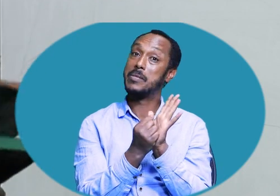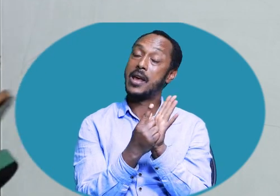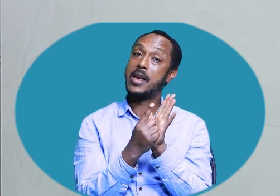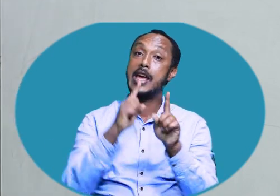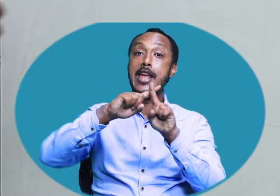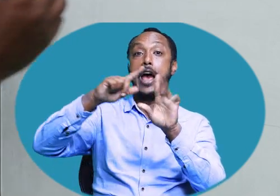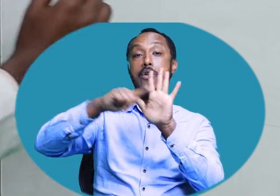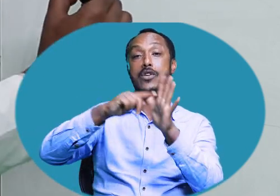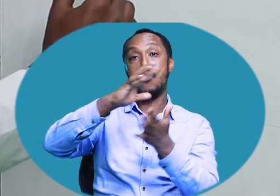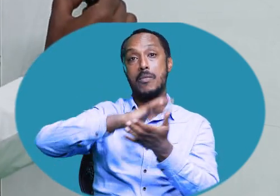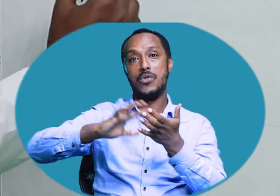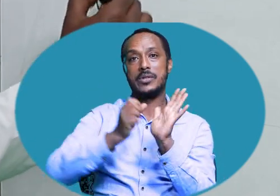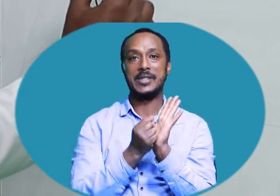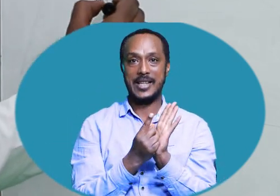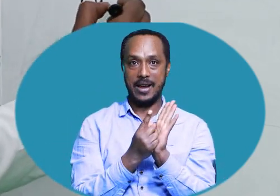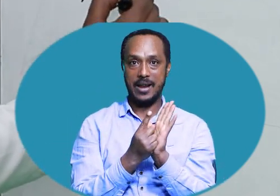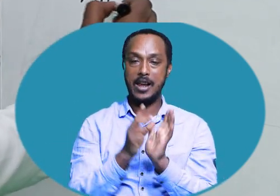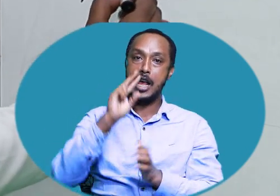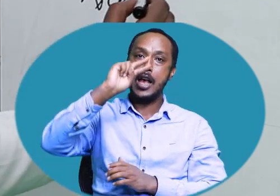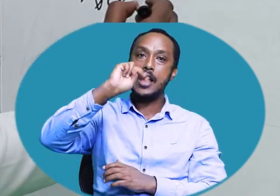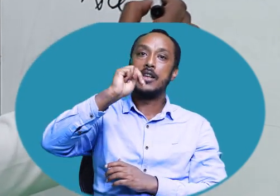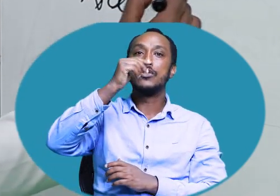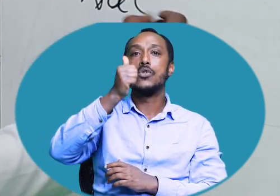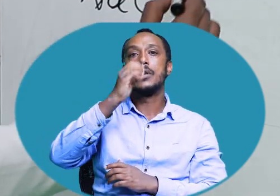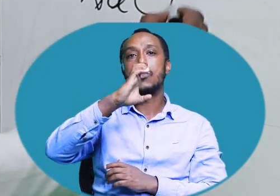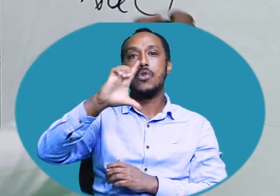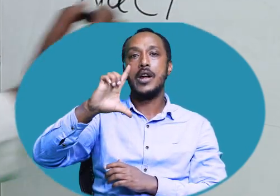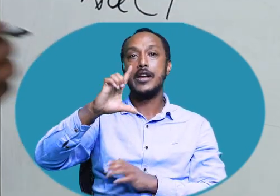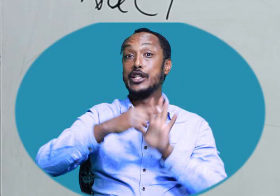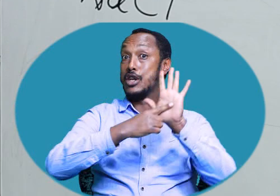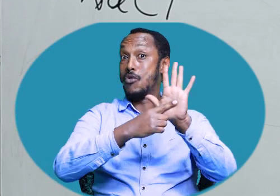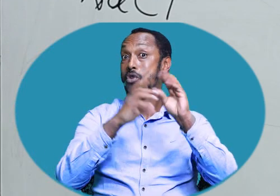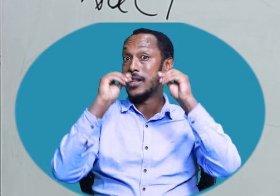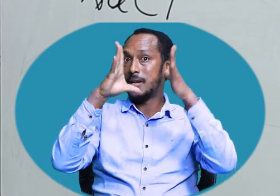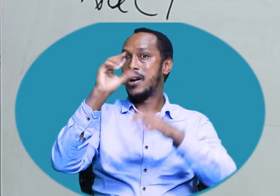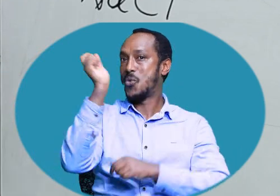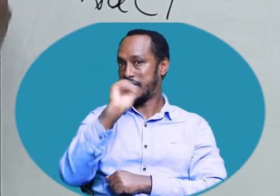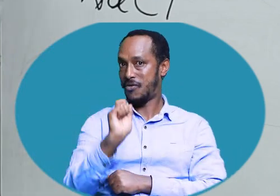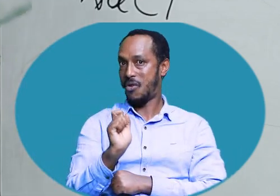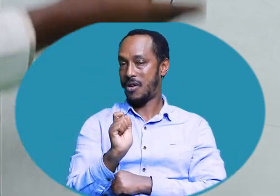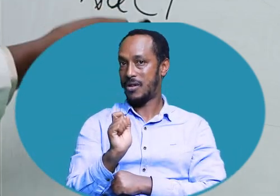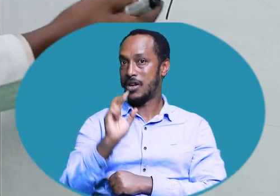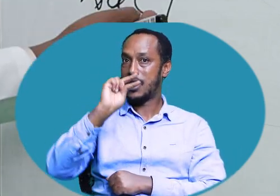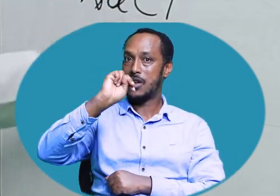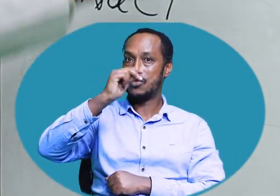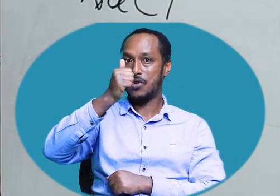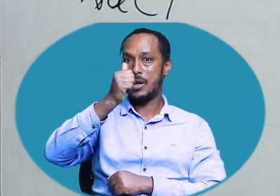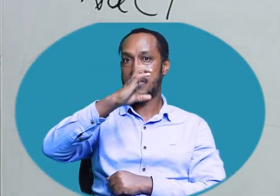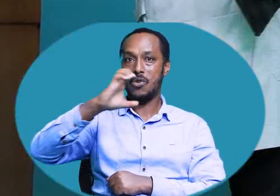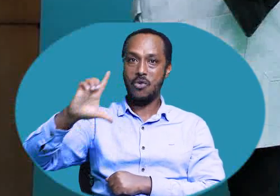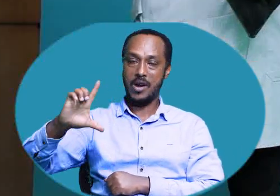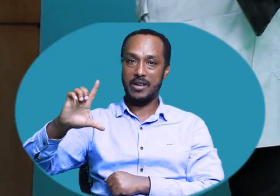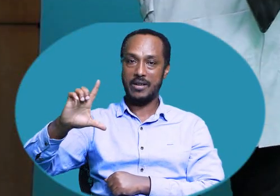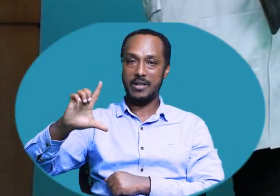ionic compounds. Sodium chloride. Because sodium loses one electron, chlorine accepts